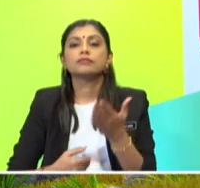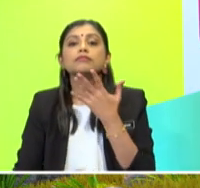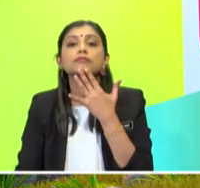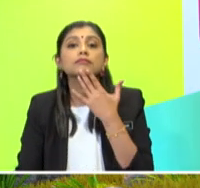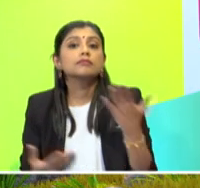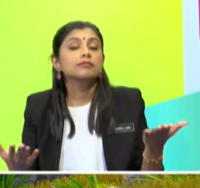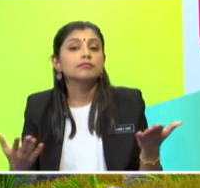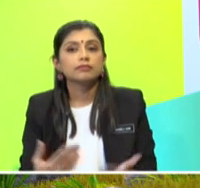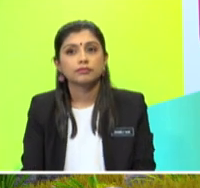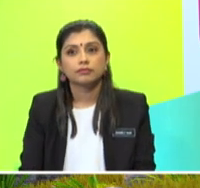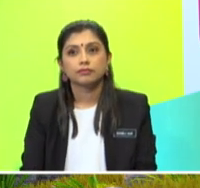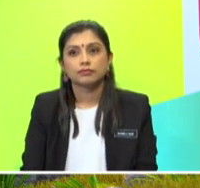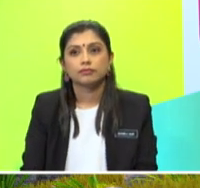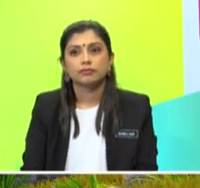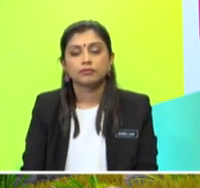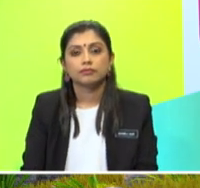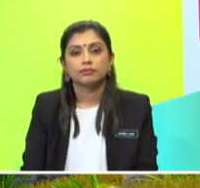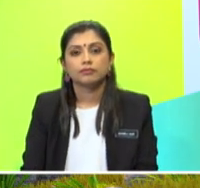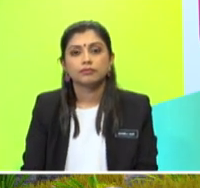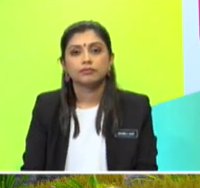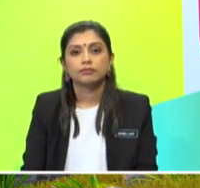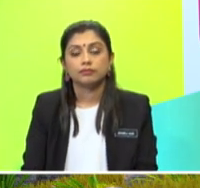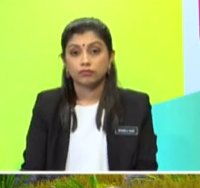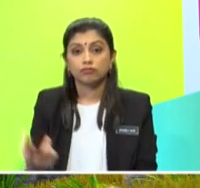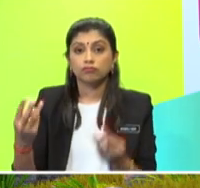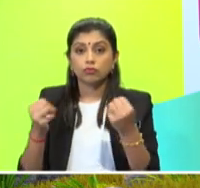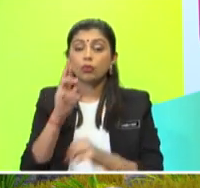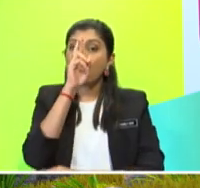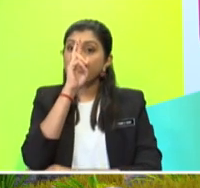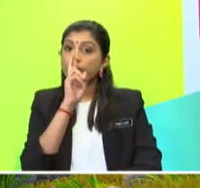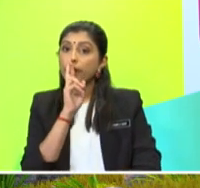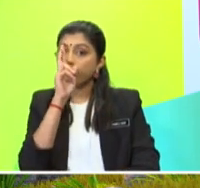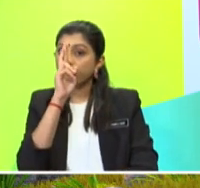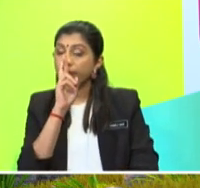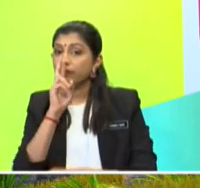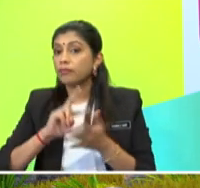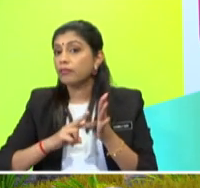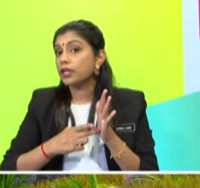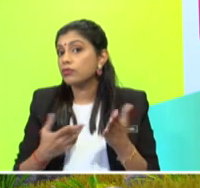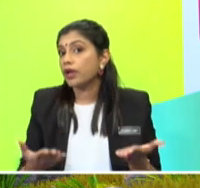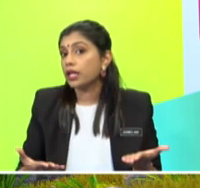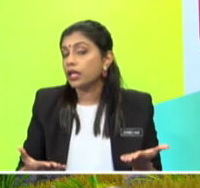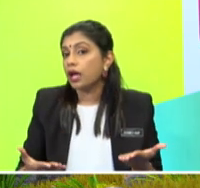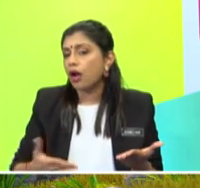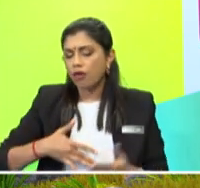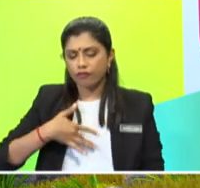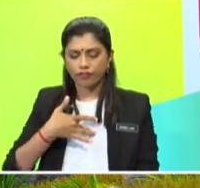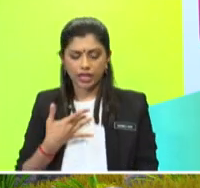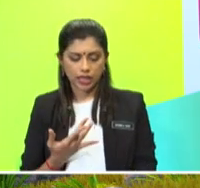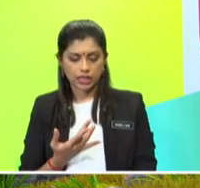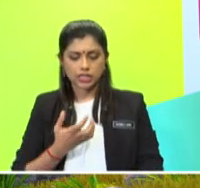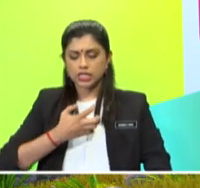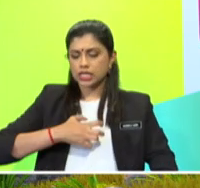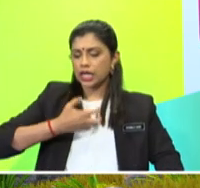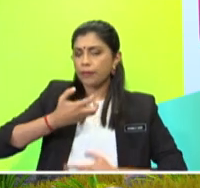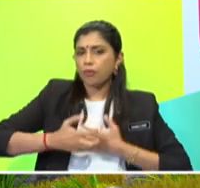I will start with my color. Mm-hmm. My color is red. Red. Red color represents feeling and emotion.